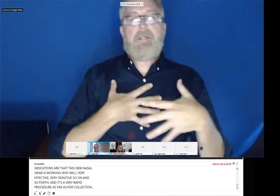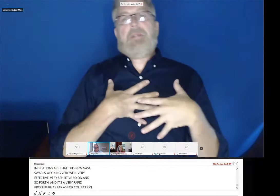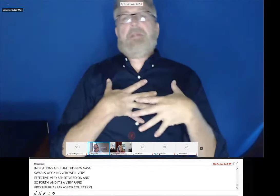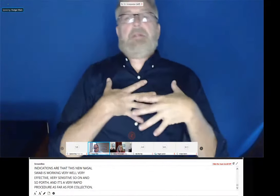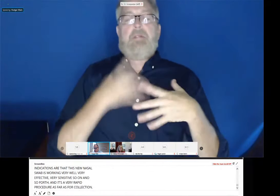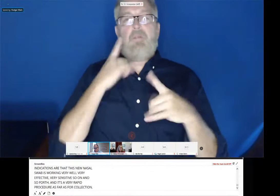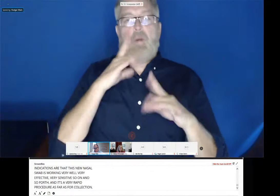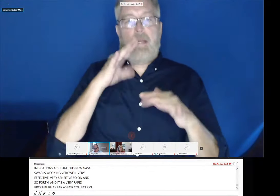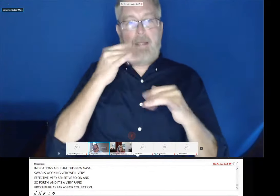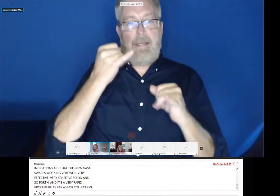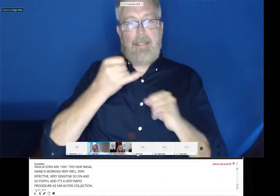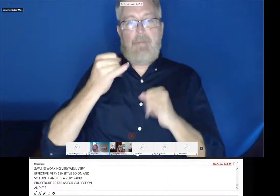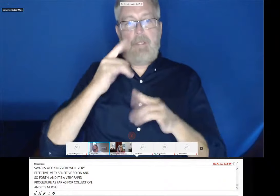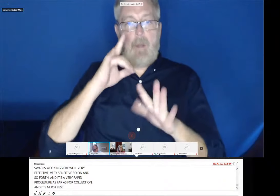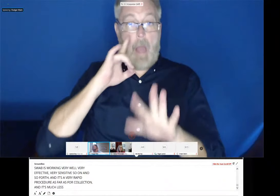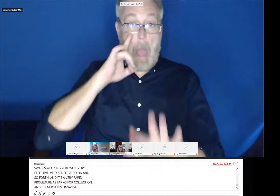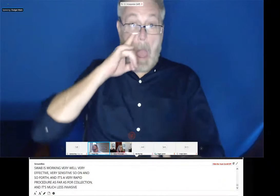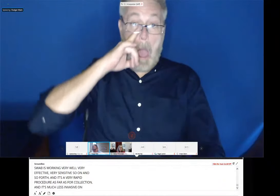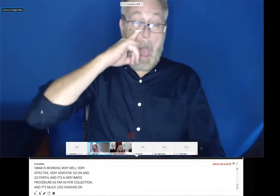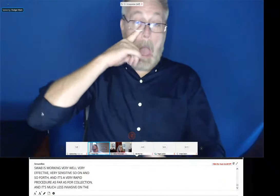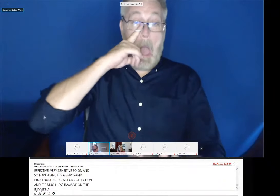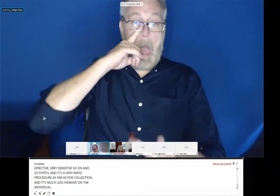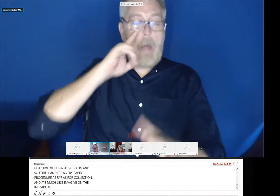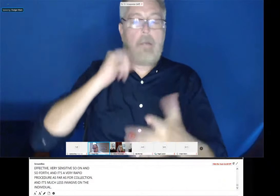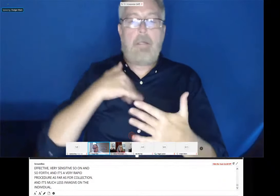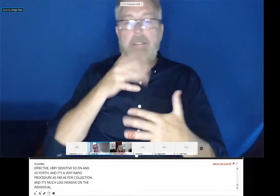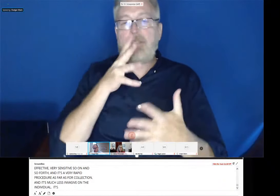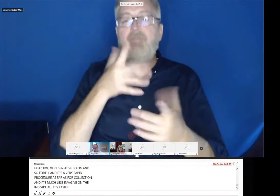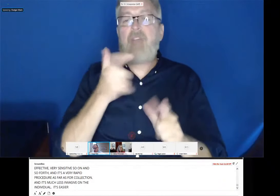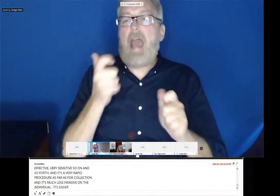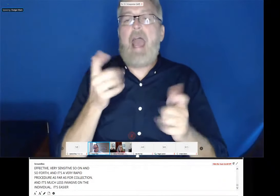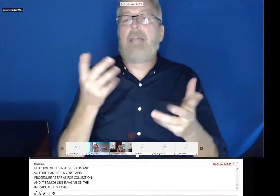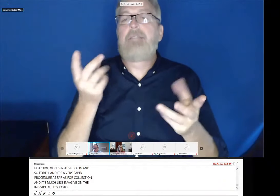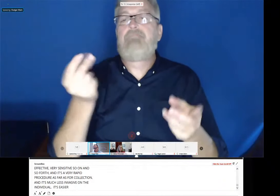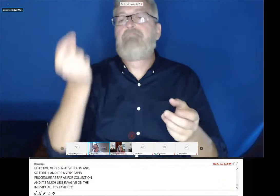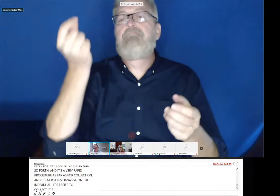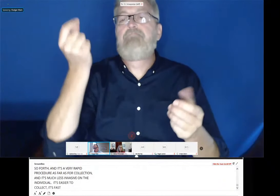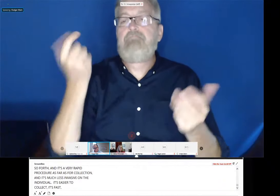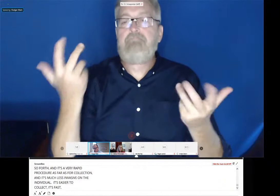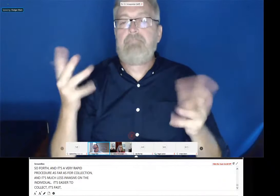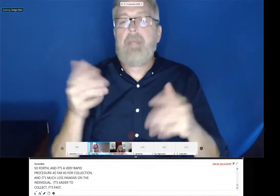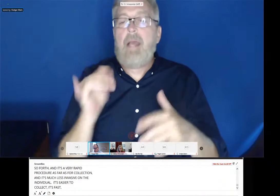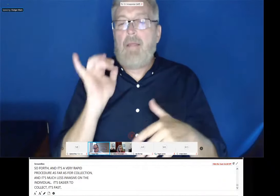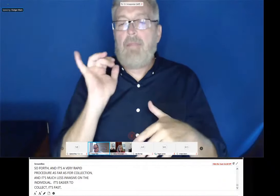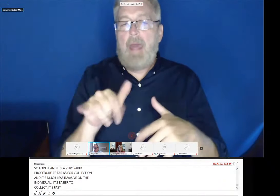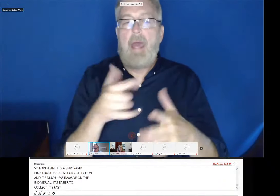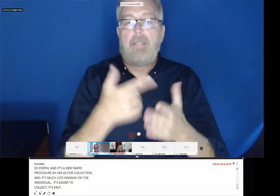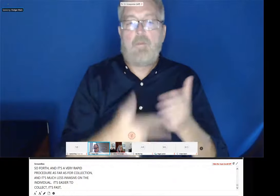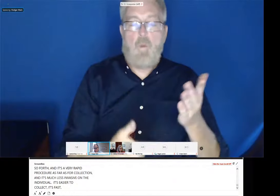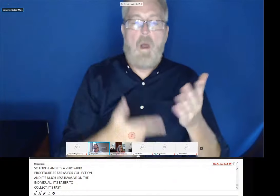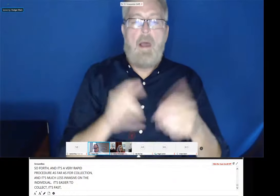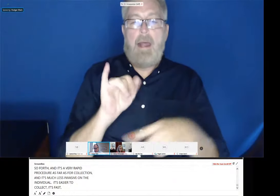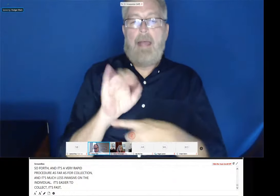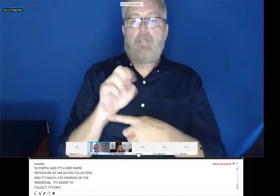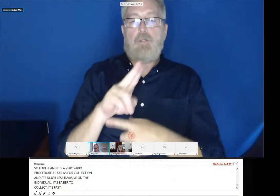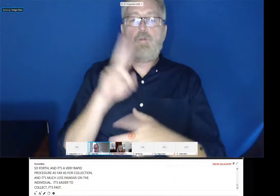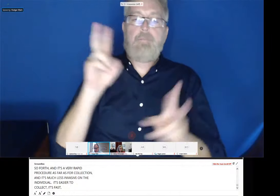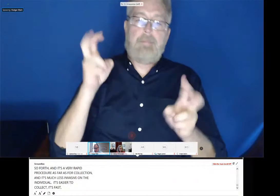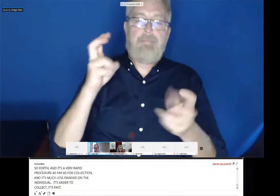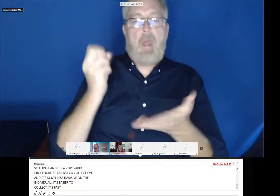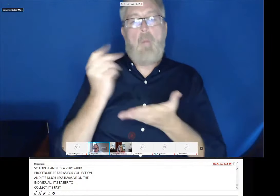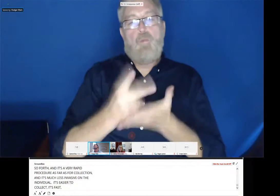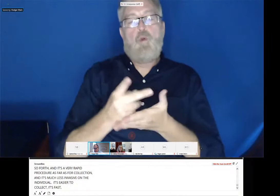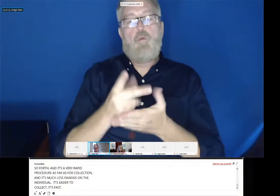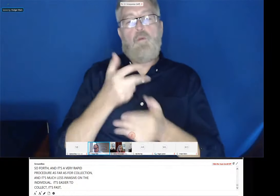collect, it's fast, and so that's kind of why That's what we've been approved to do is kind of